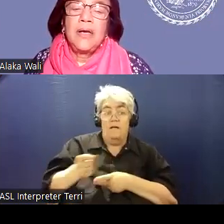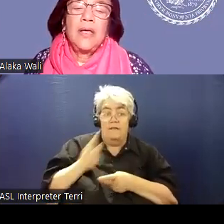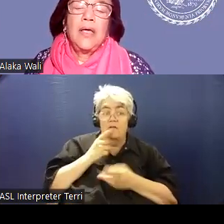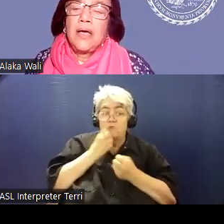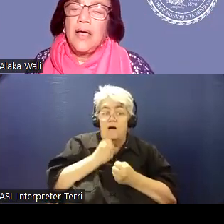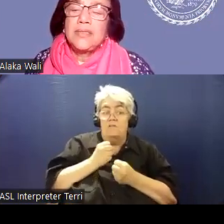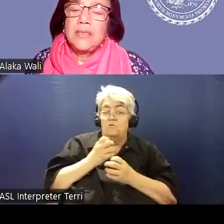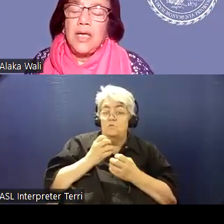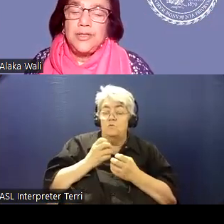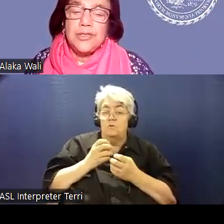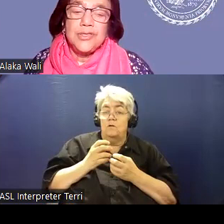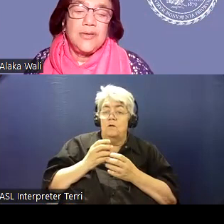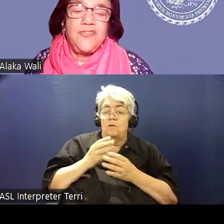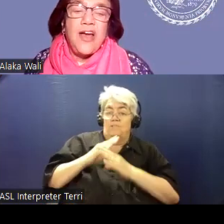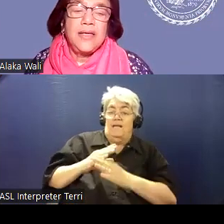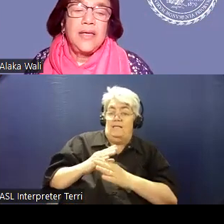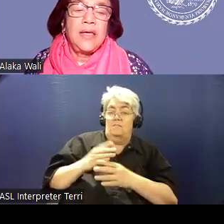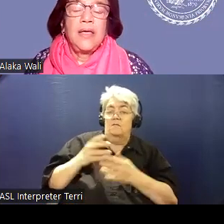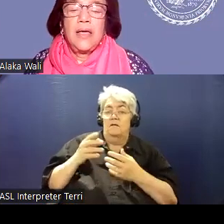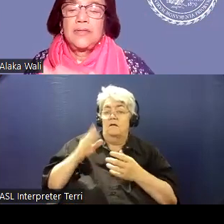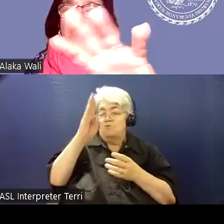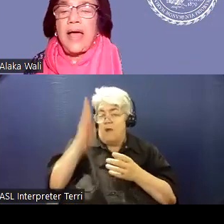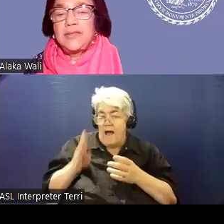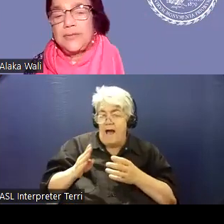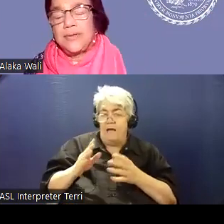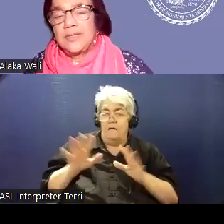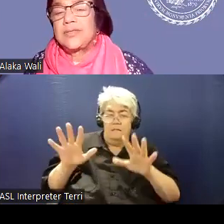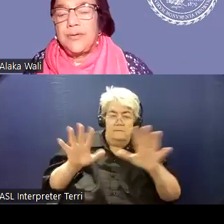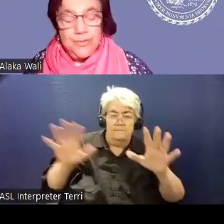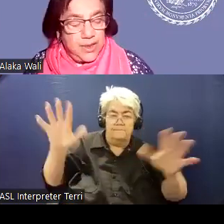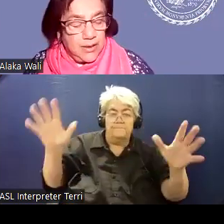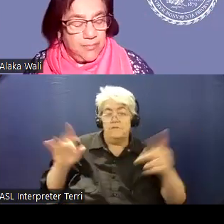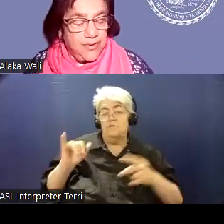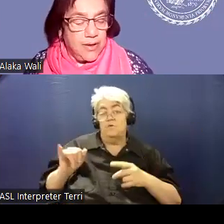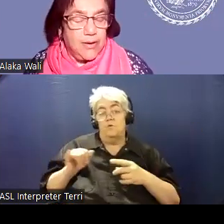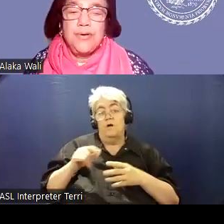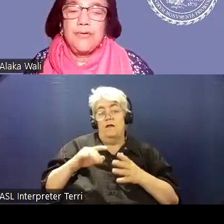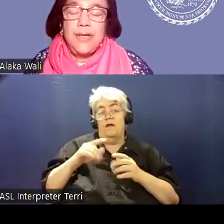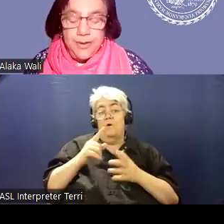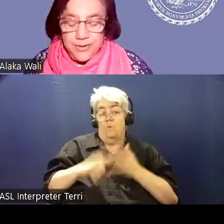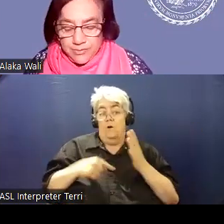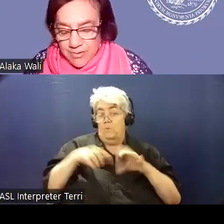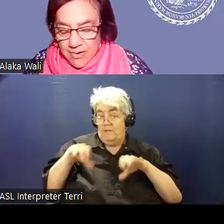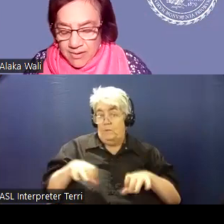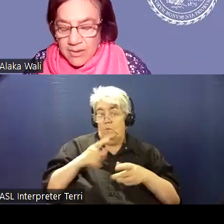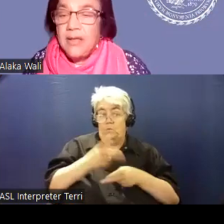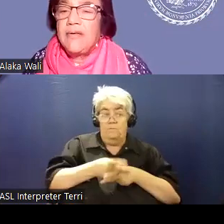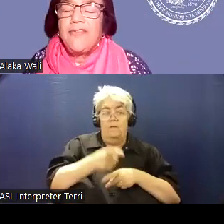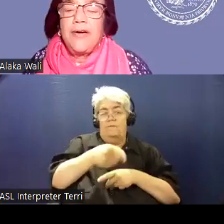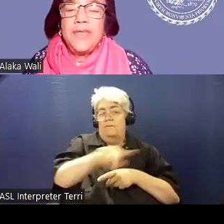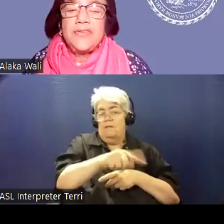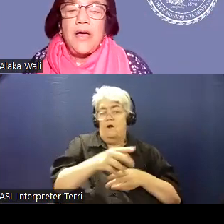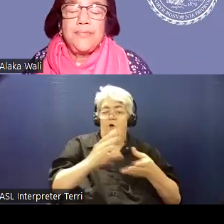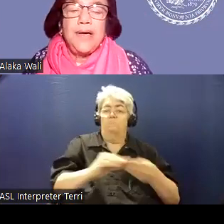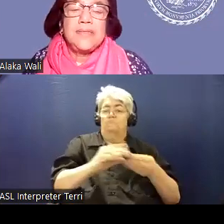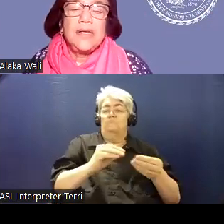protect it against the dangers of fracking. And so that story is told here with our co-curators who are all